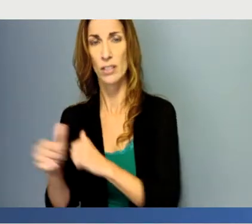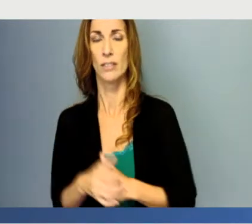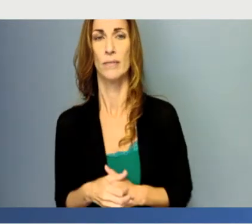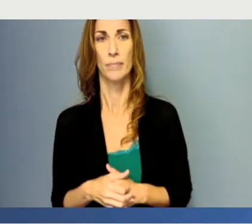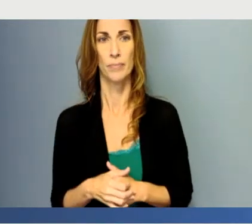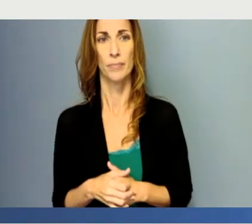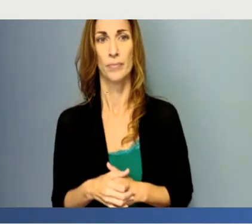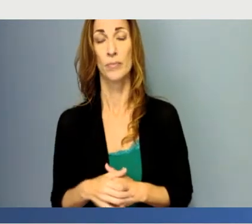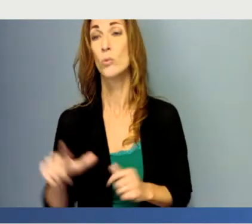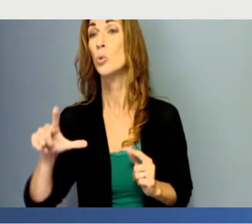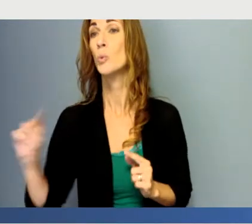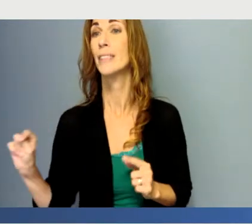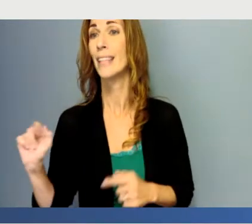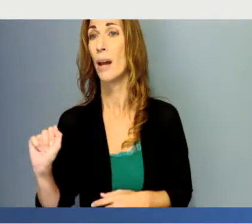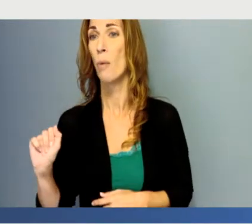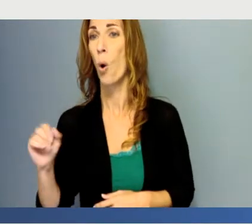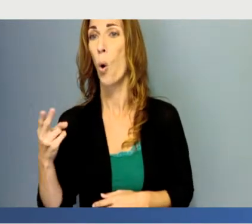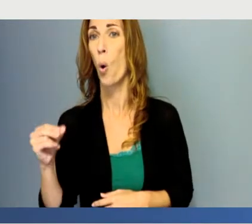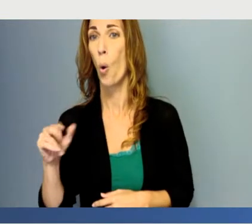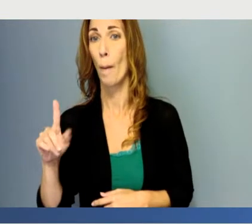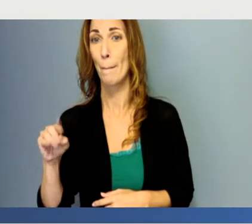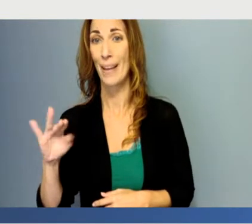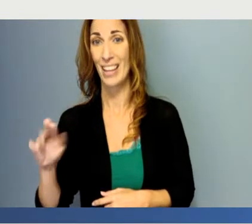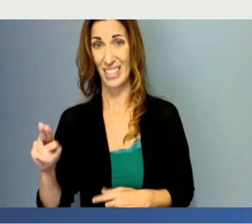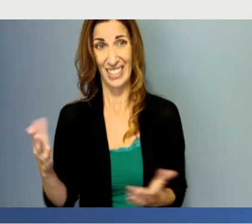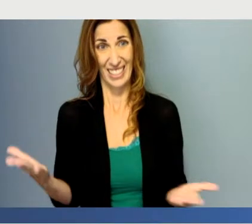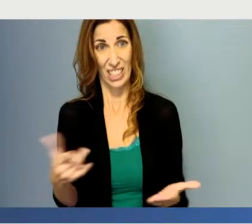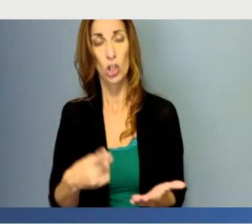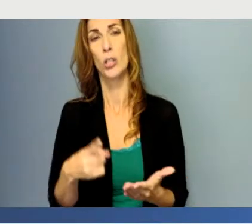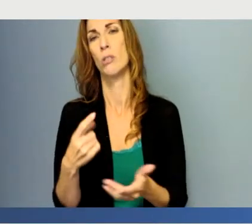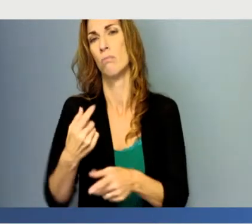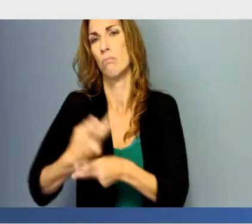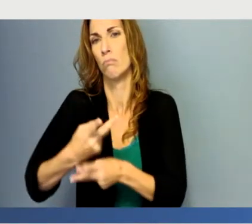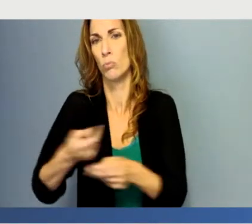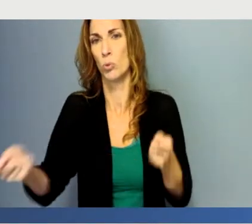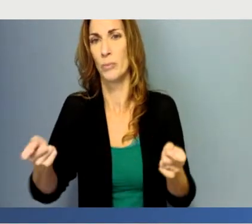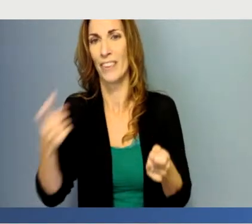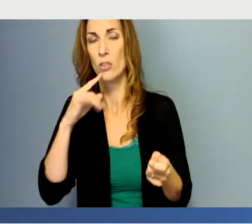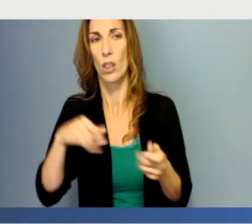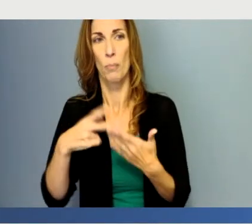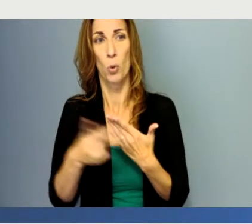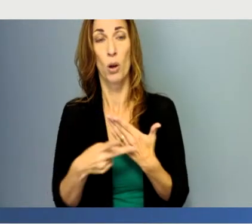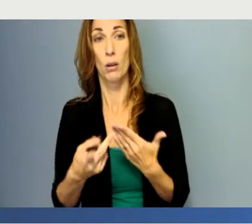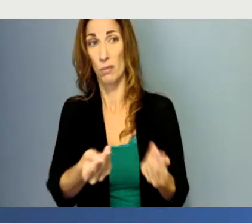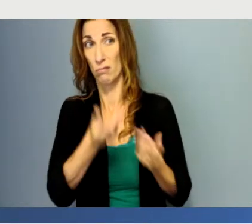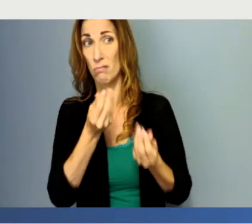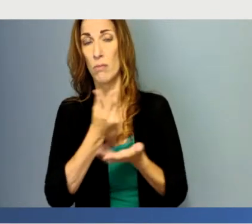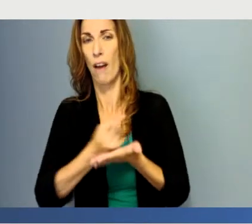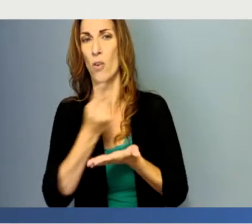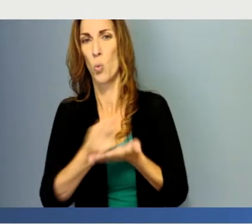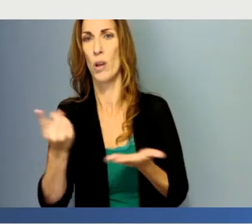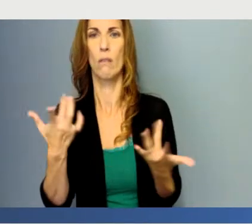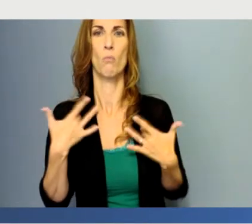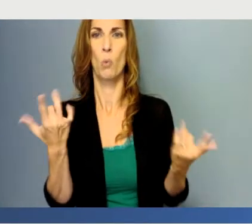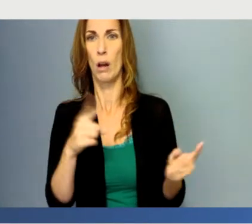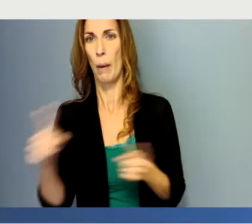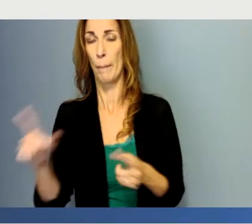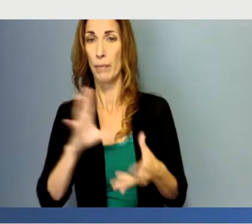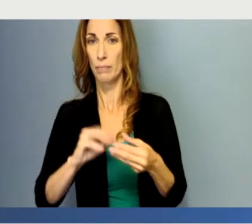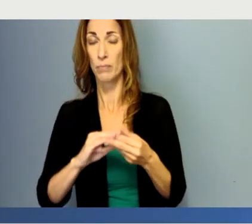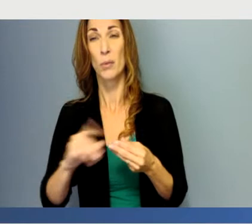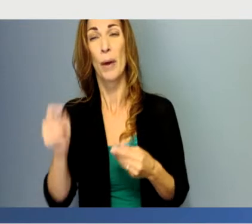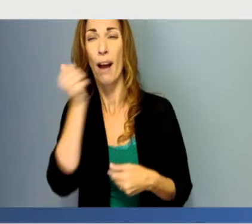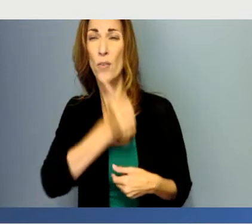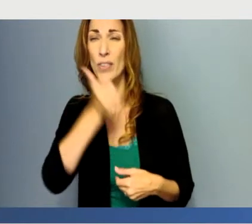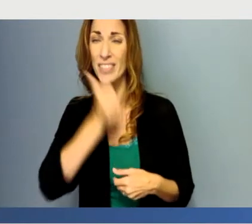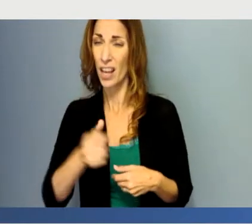Adam Coleman is here, who oversees the program. I receive weekly updates on their status, but what I hear on a daily basis